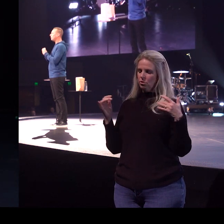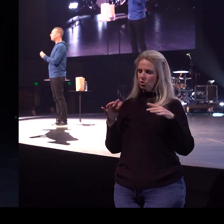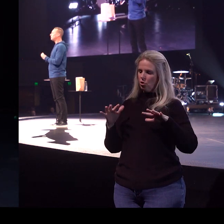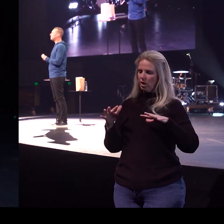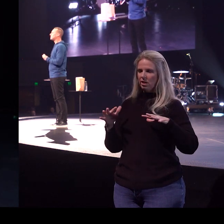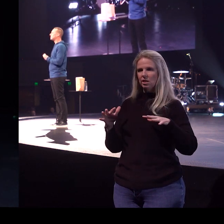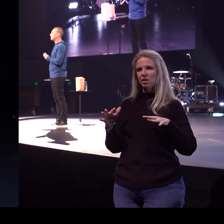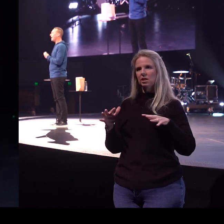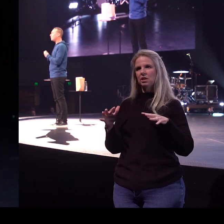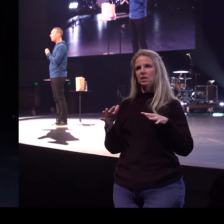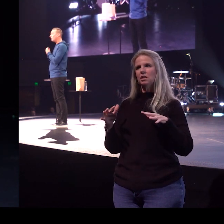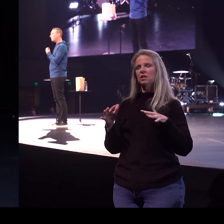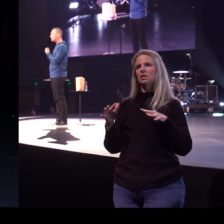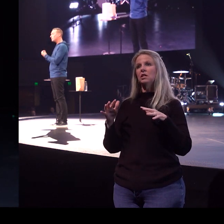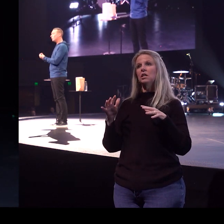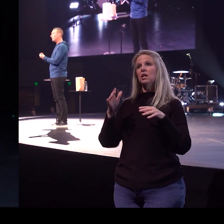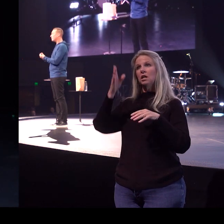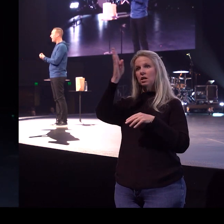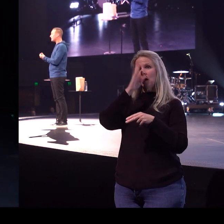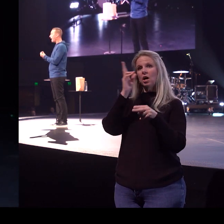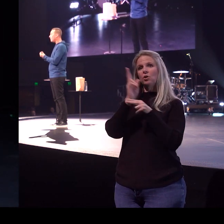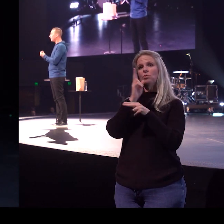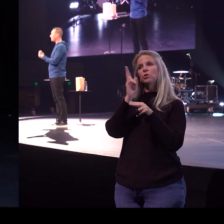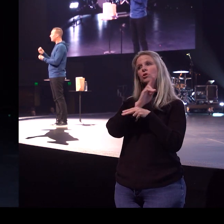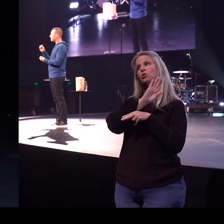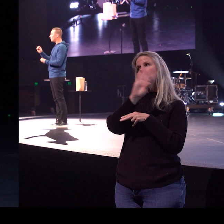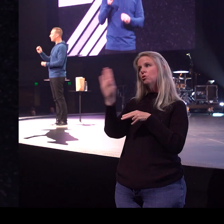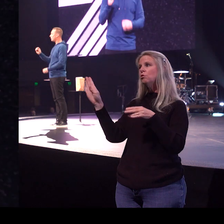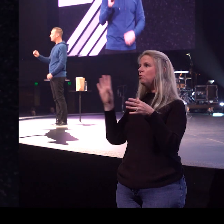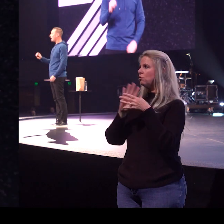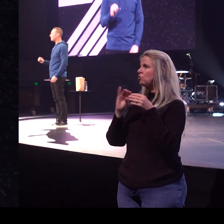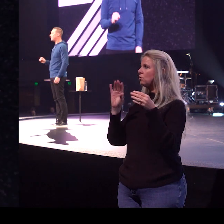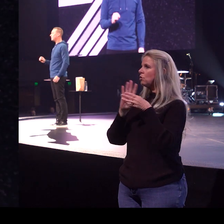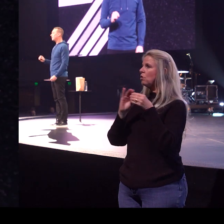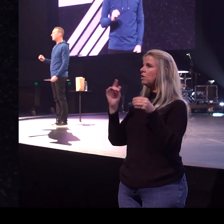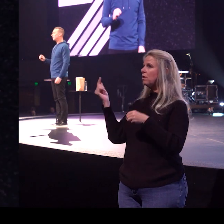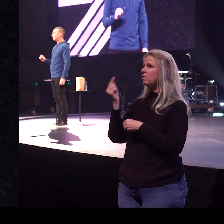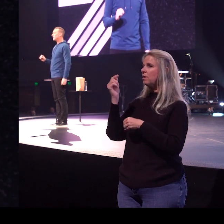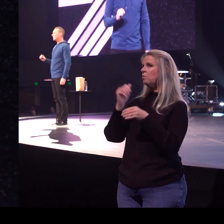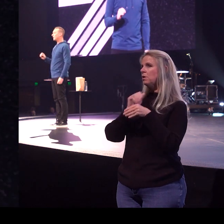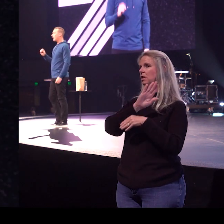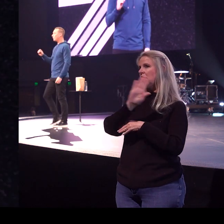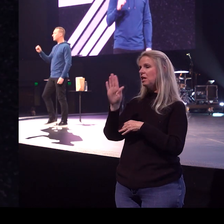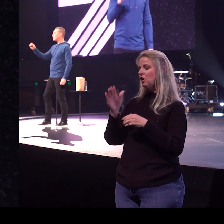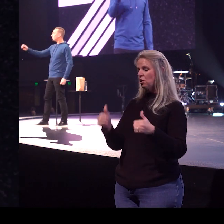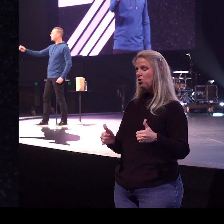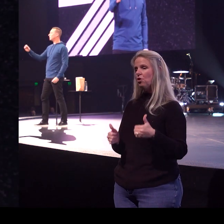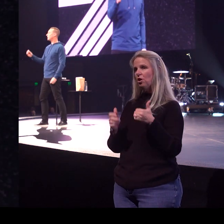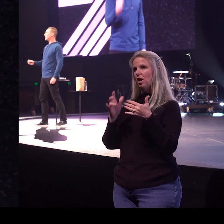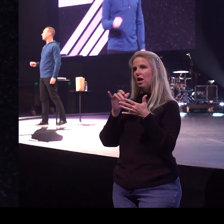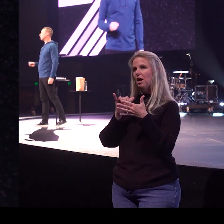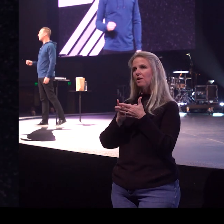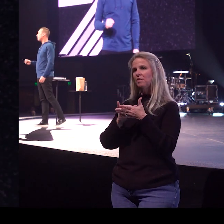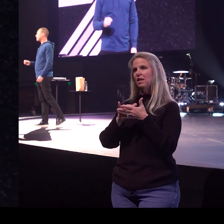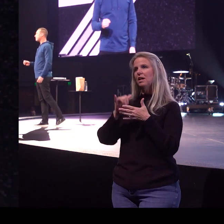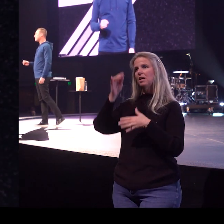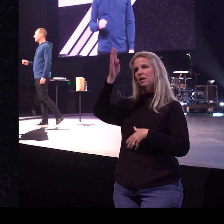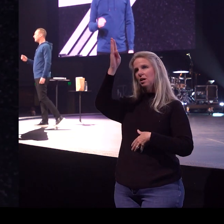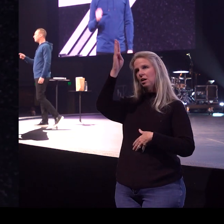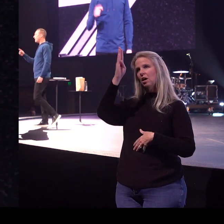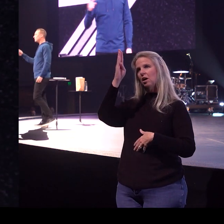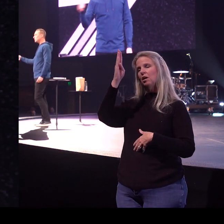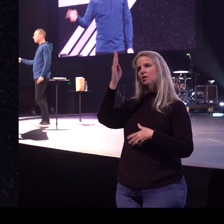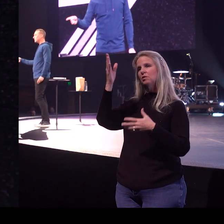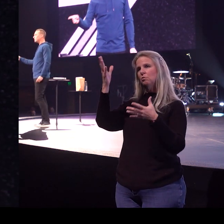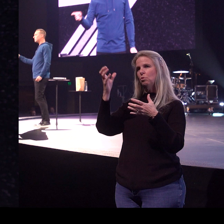God will use that part of your story. In fact, I believe there's someone in your life that God wants to put in your life